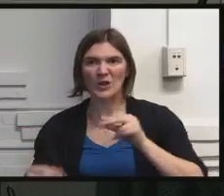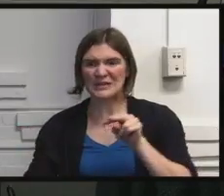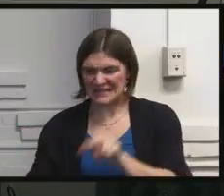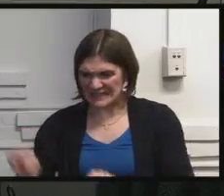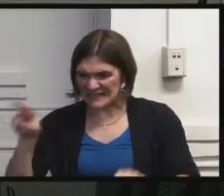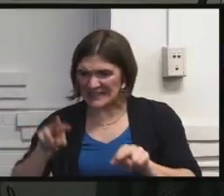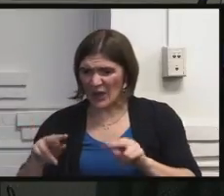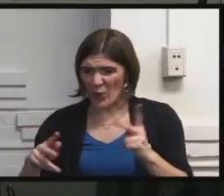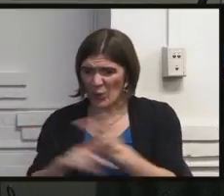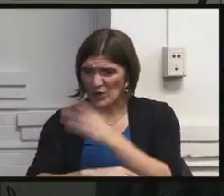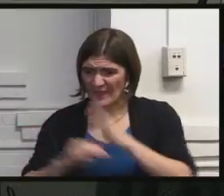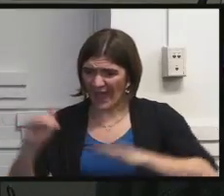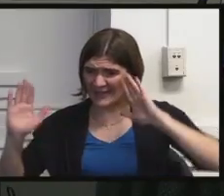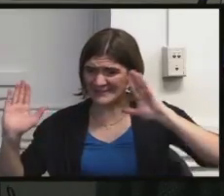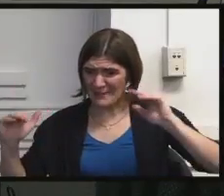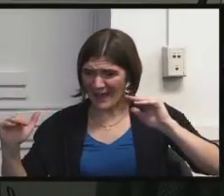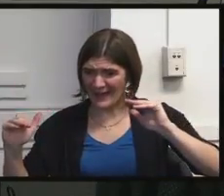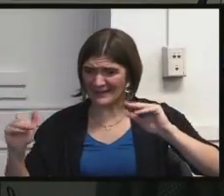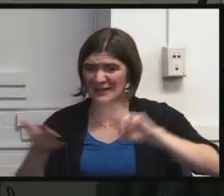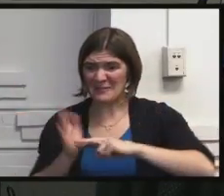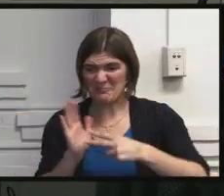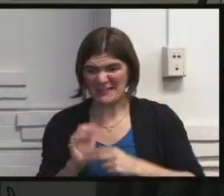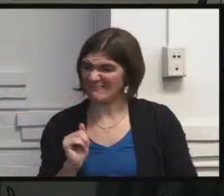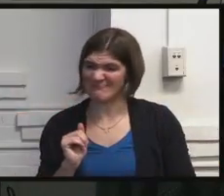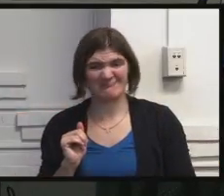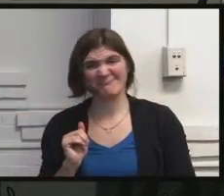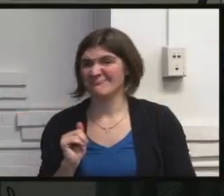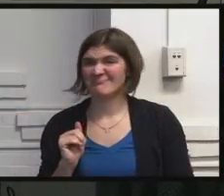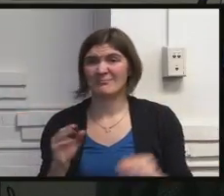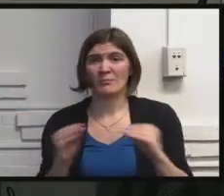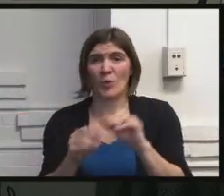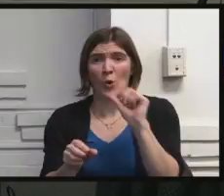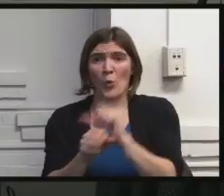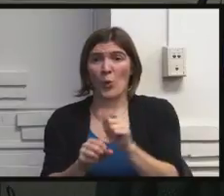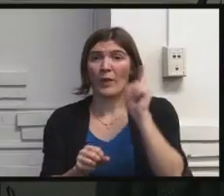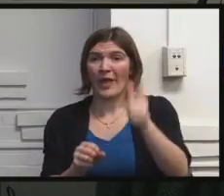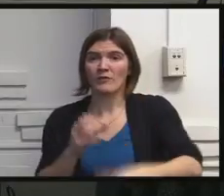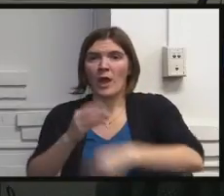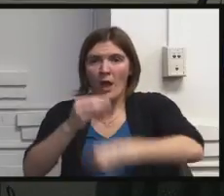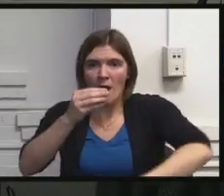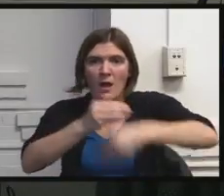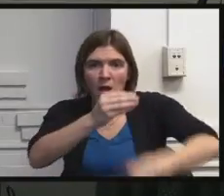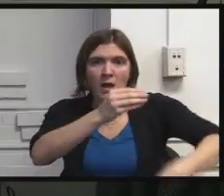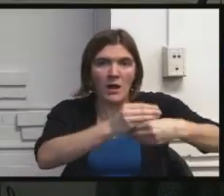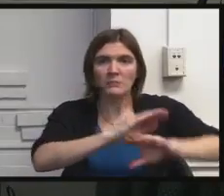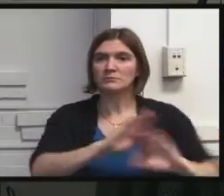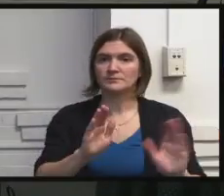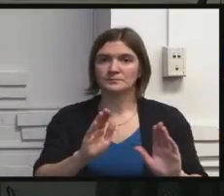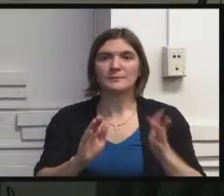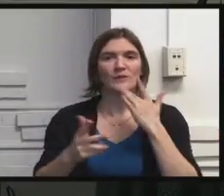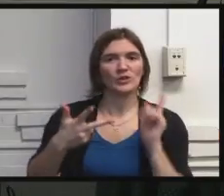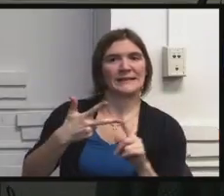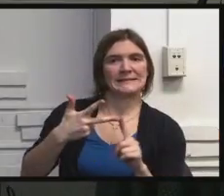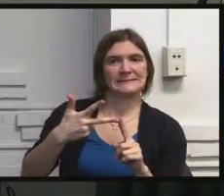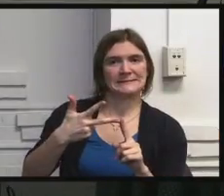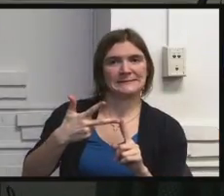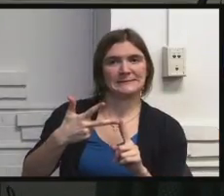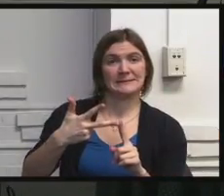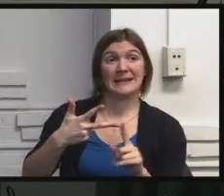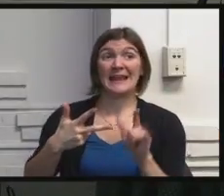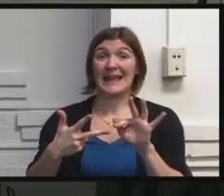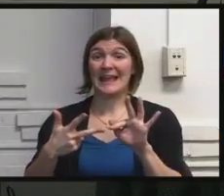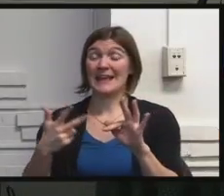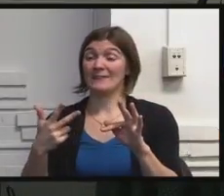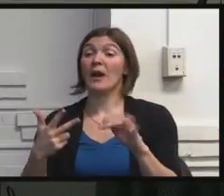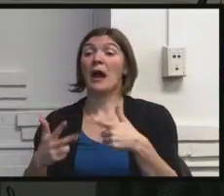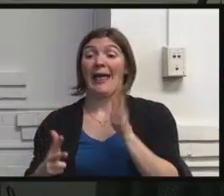or deterioration than what you anticipated. So it's often a lot more work than what you thought it was going to be initially. The other thing is anytime you have new concrete